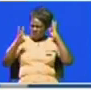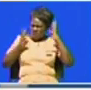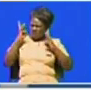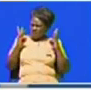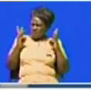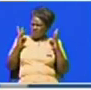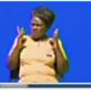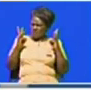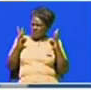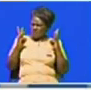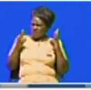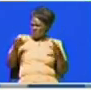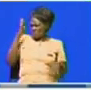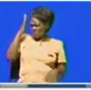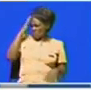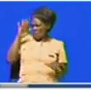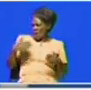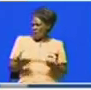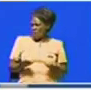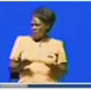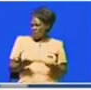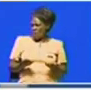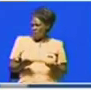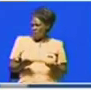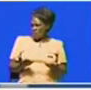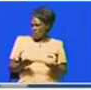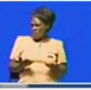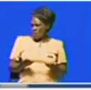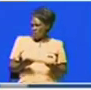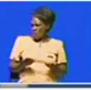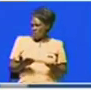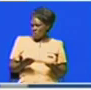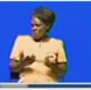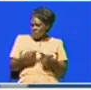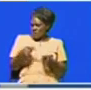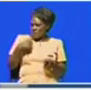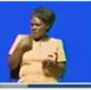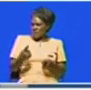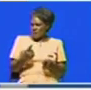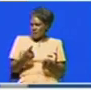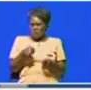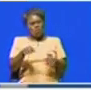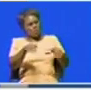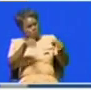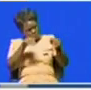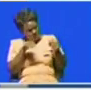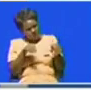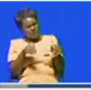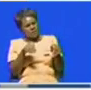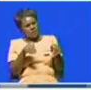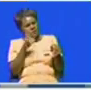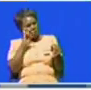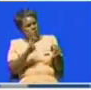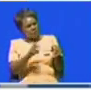again, do you have a copy maybe that we haven't seen? Or maybe I don't know. But what I'm saying is, why can't you wait until we see